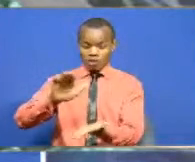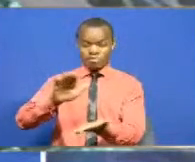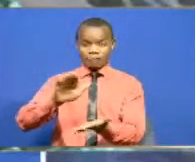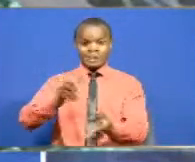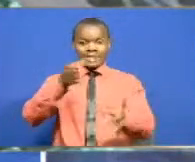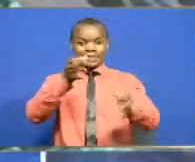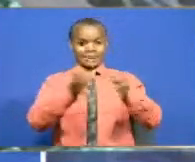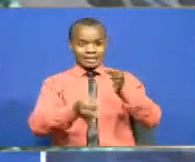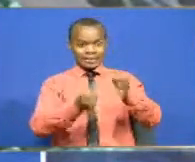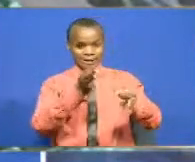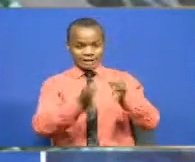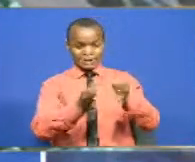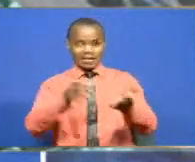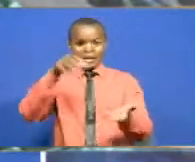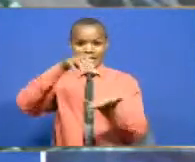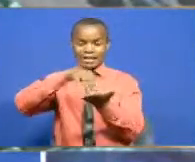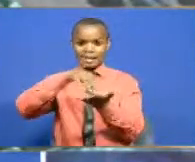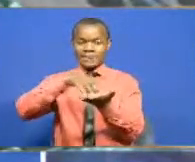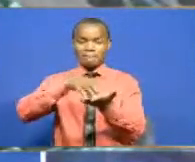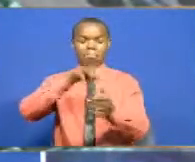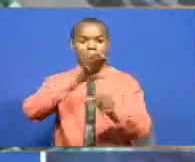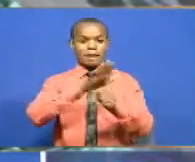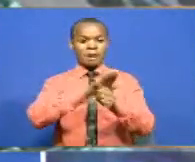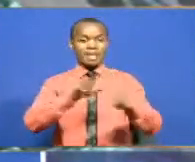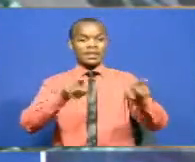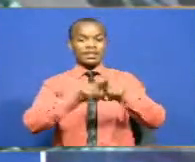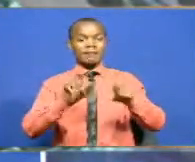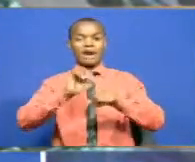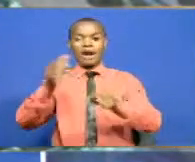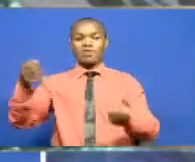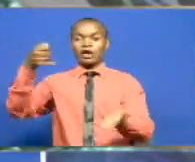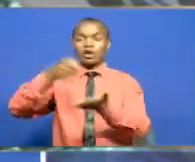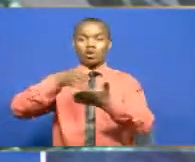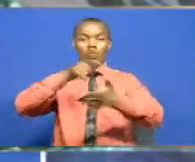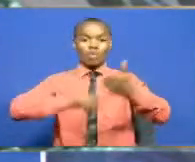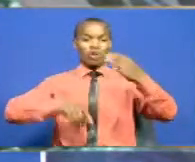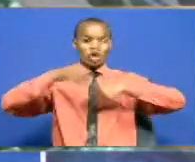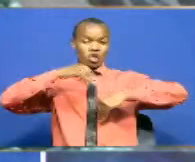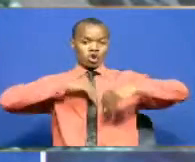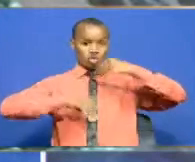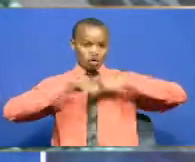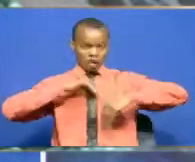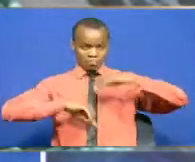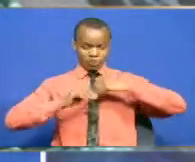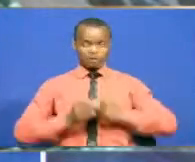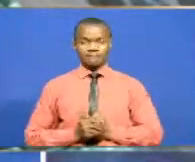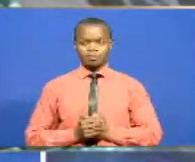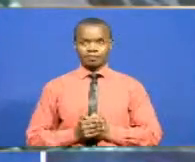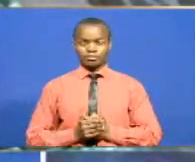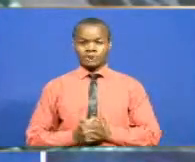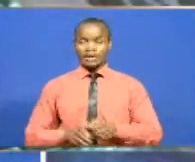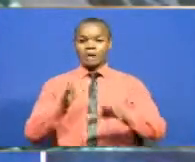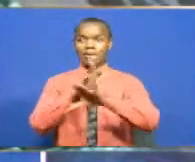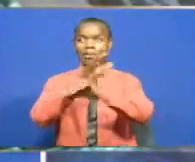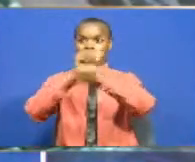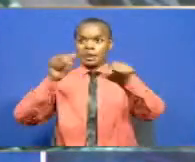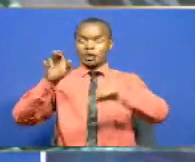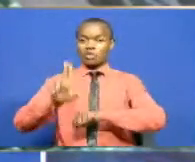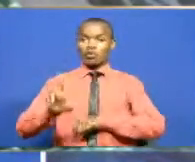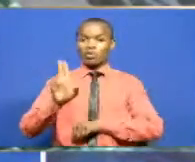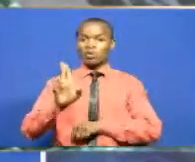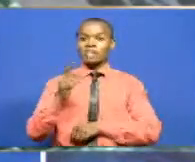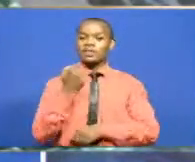prosecution of high-profile cases, especially those involving misuse of public resources. The head of state says it's only